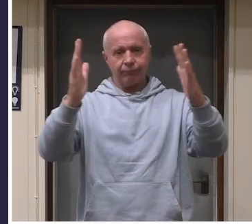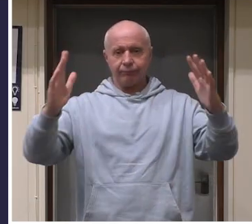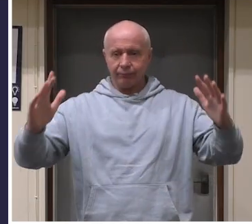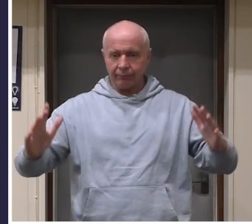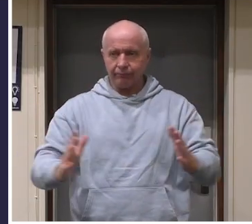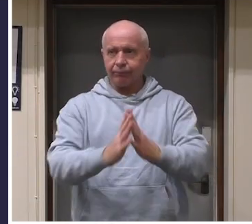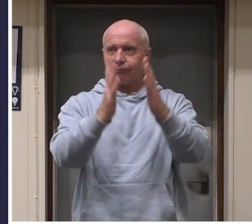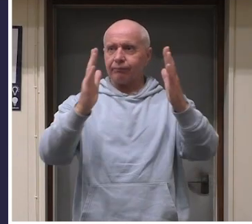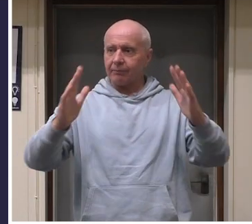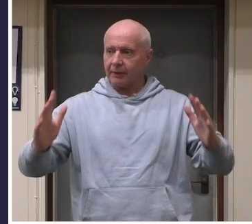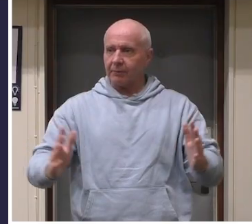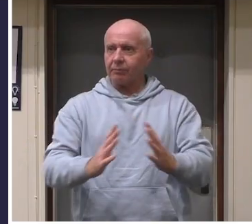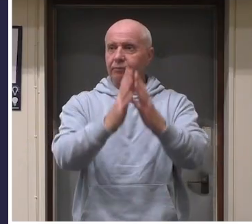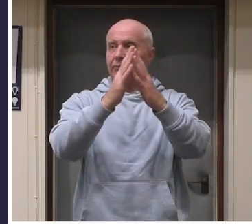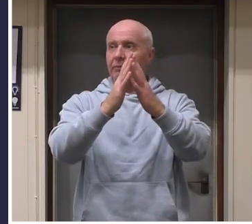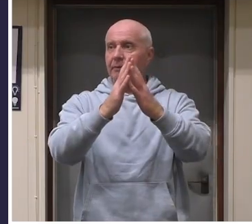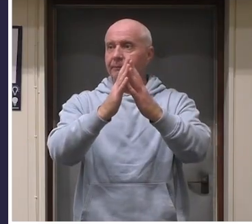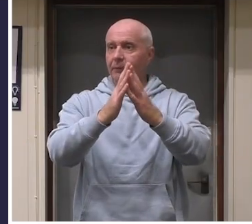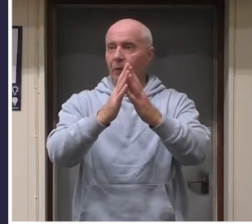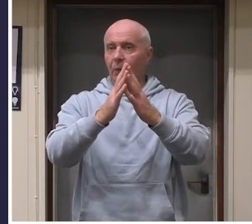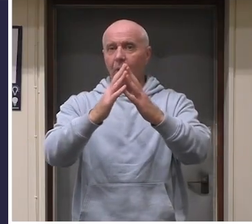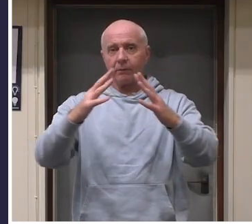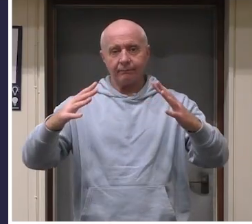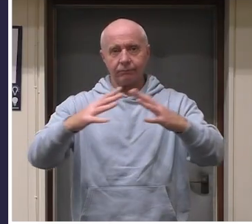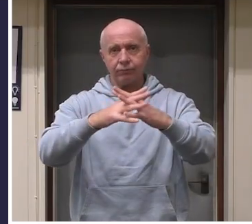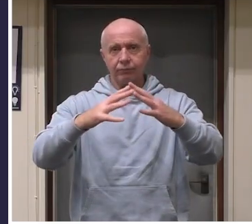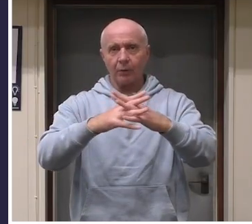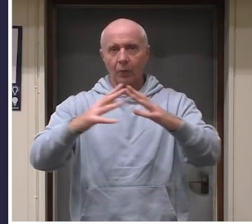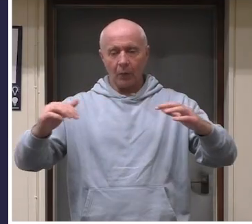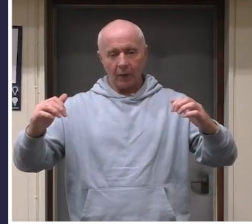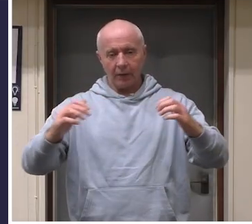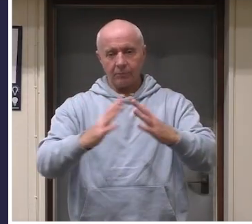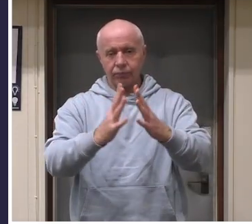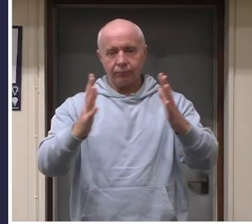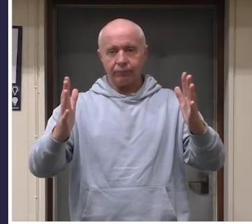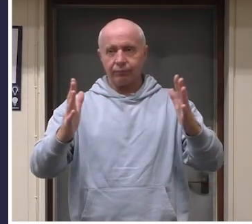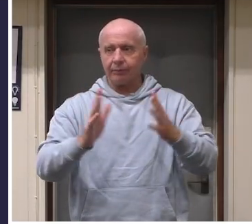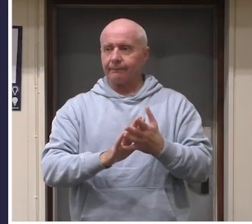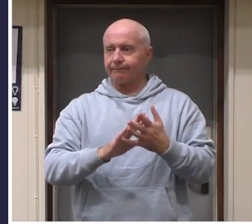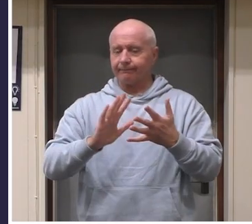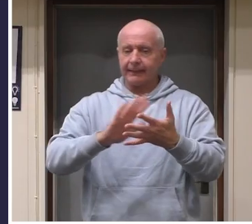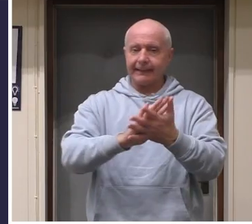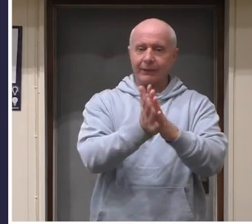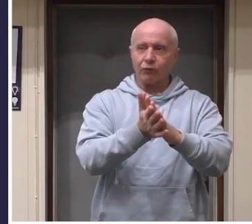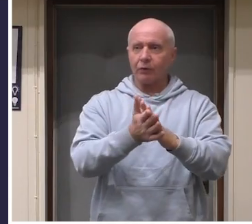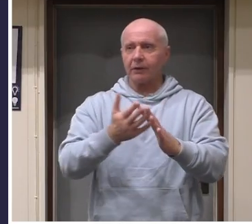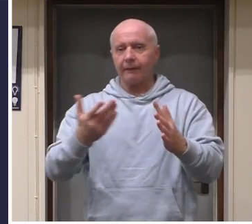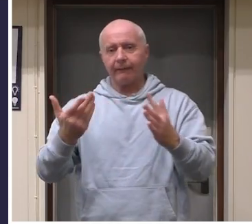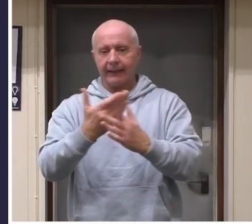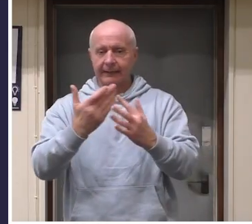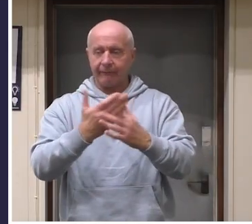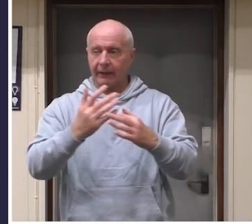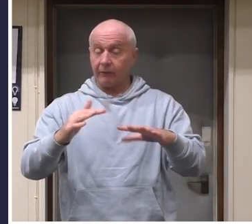either constructively add up, this is called constructive interference, or they could cancel each other out, which is called destructive interference. So he wanted